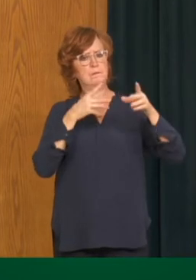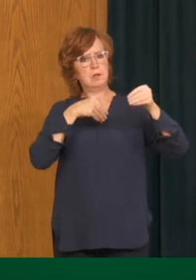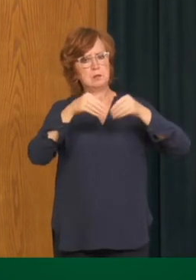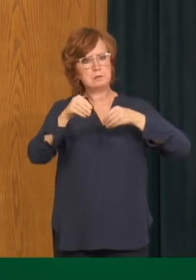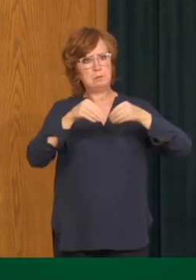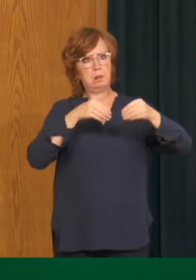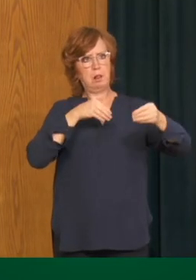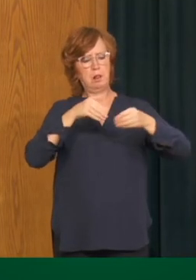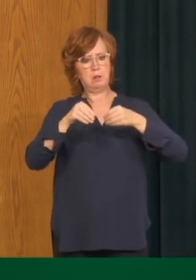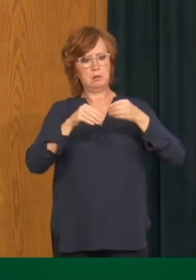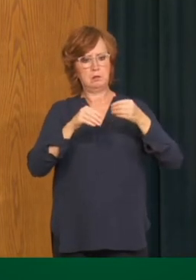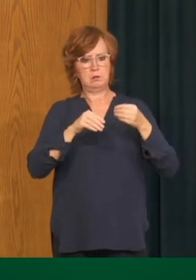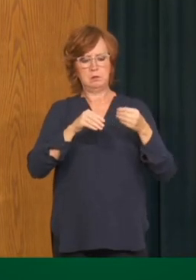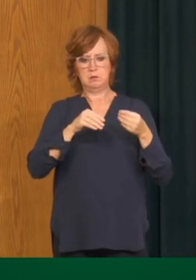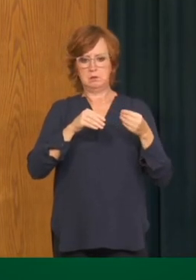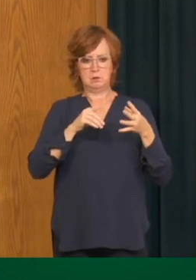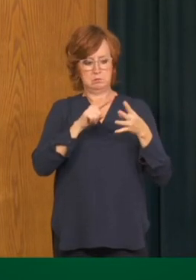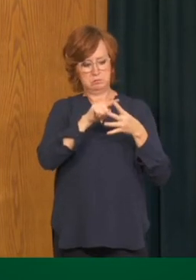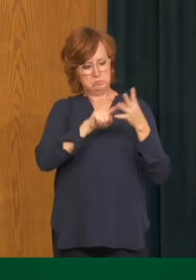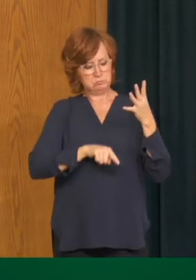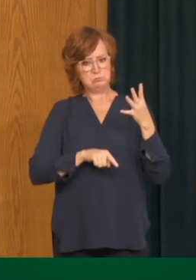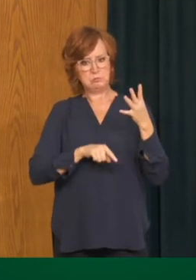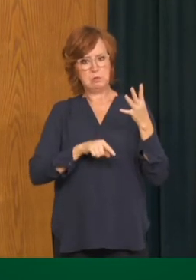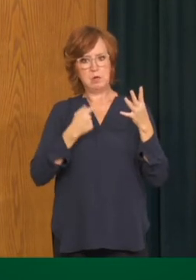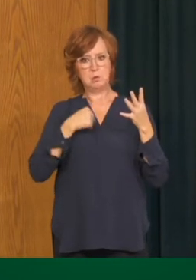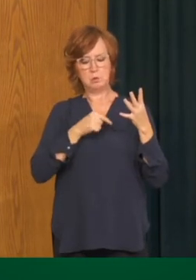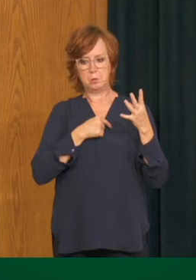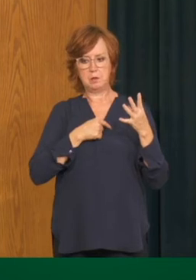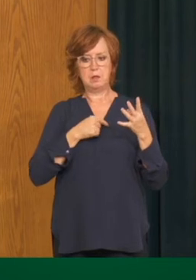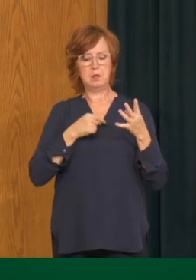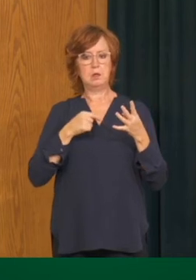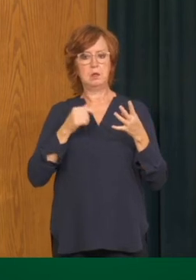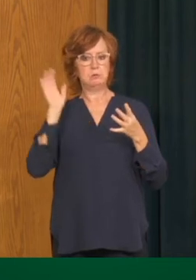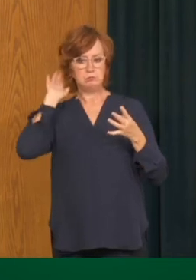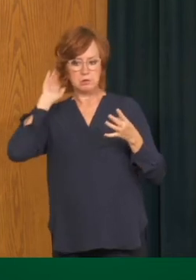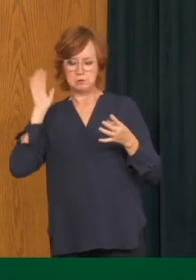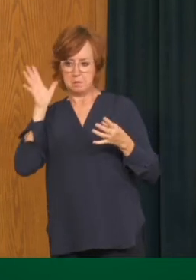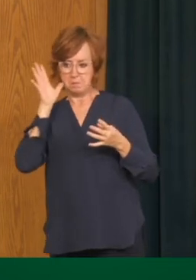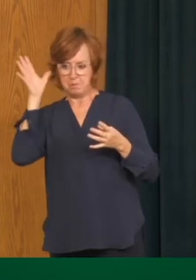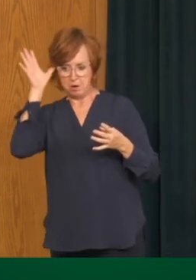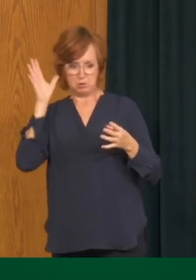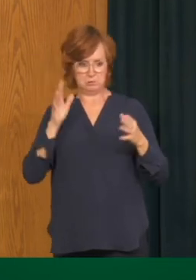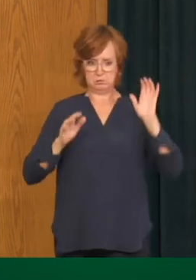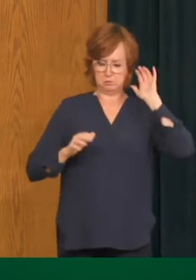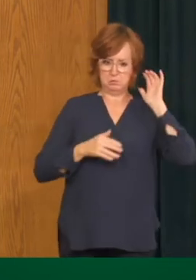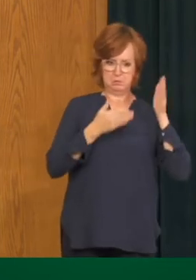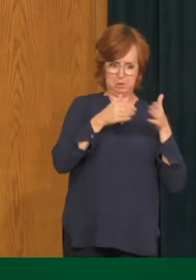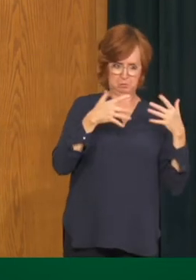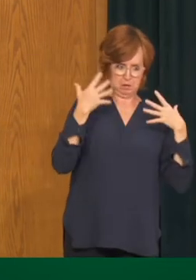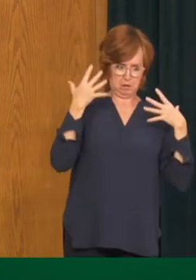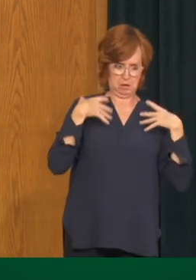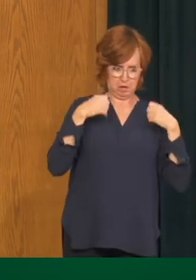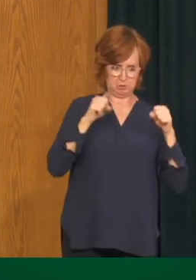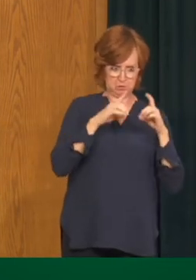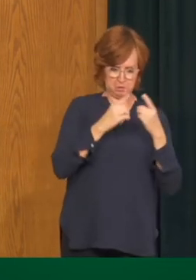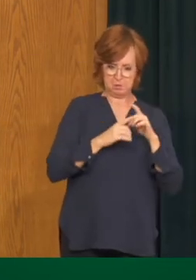given the concerns, and given the concerns not only from parents but from public health as well, to ensure that